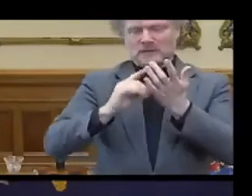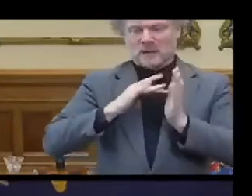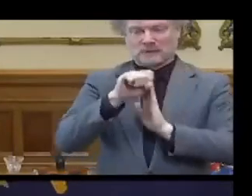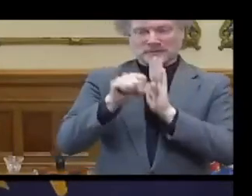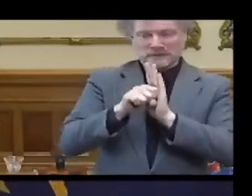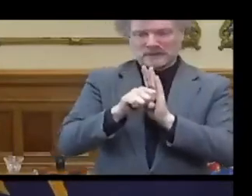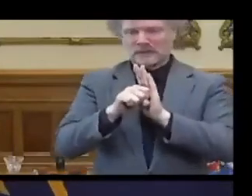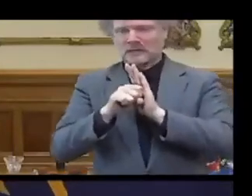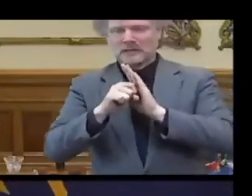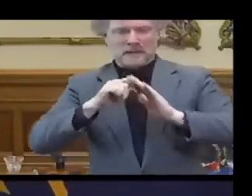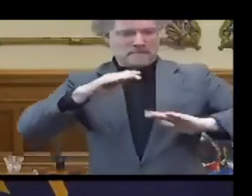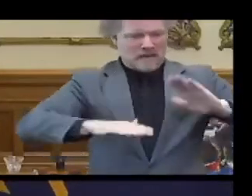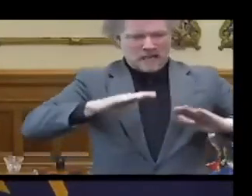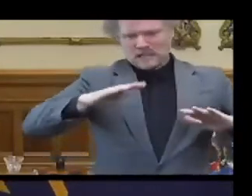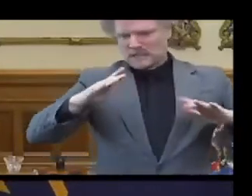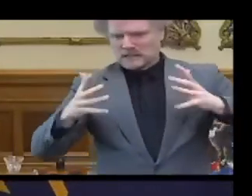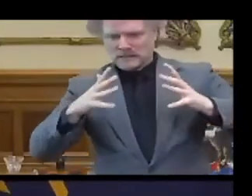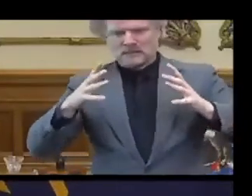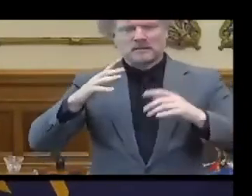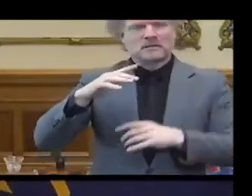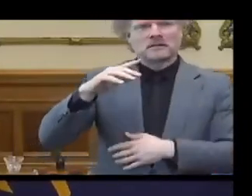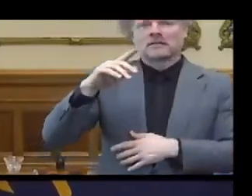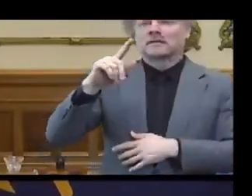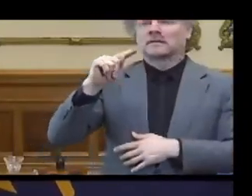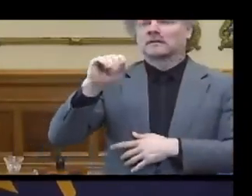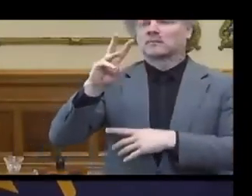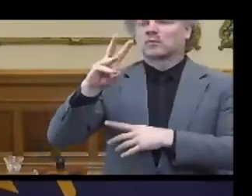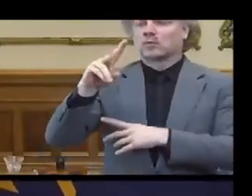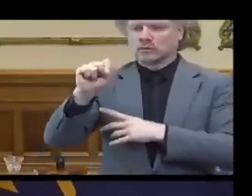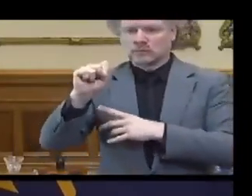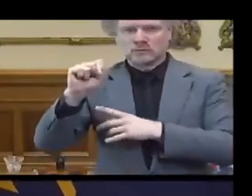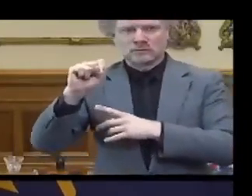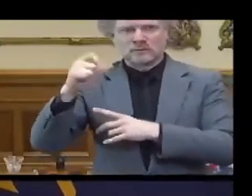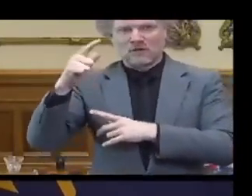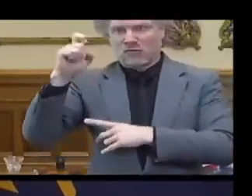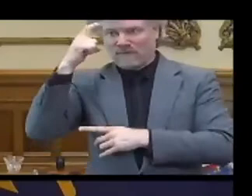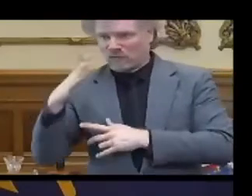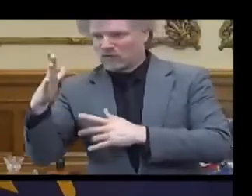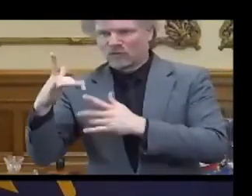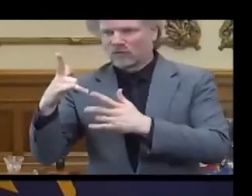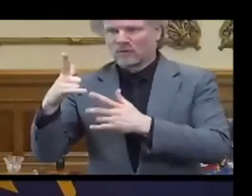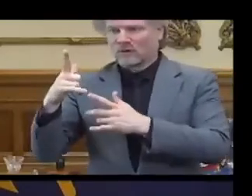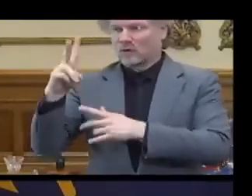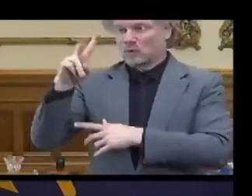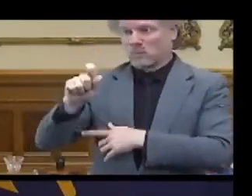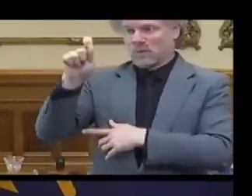state's balance sheet. Minnesota Governor Tim Walz talked about how they went in with about a